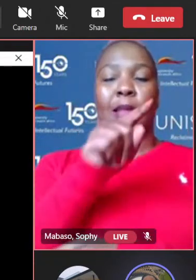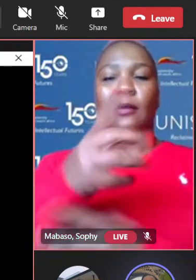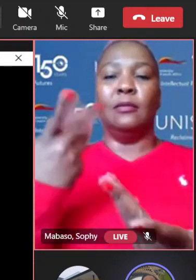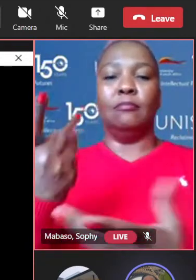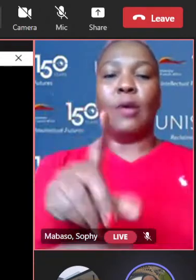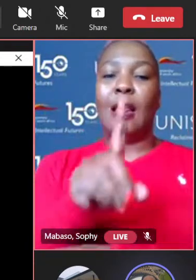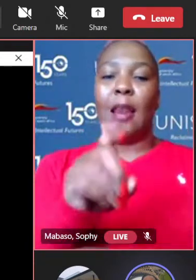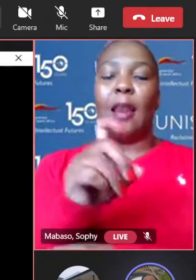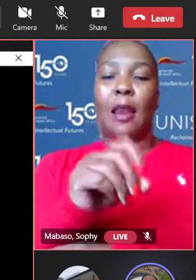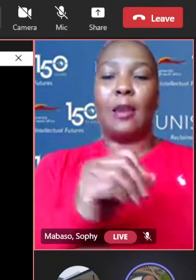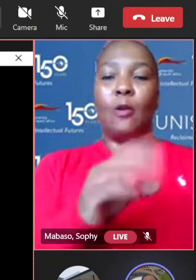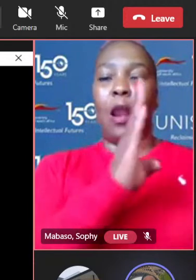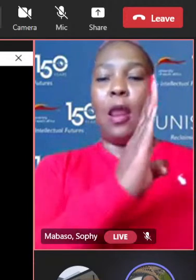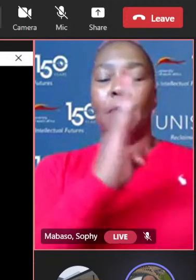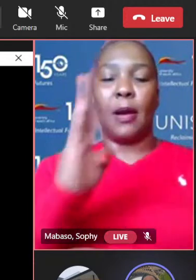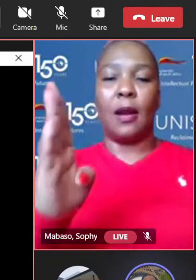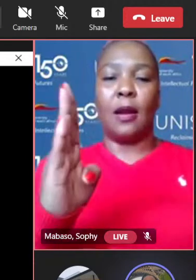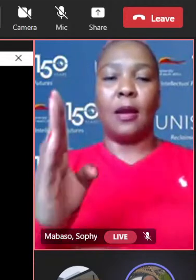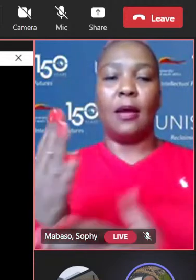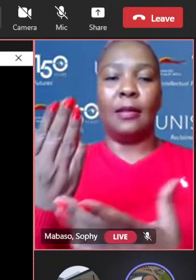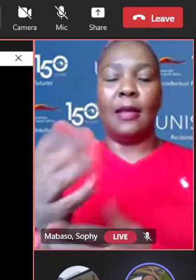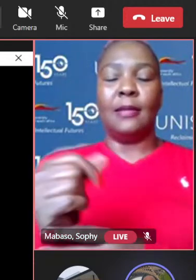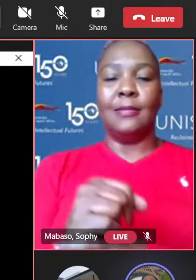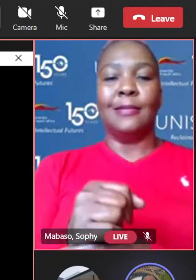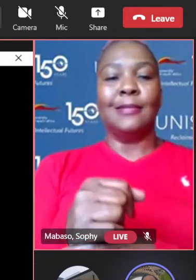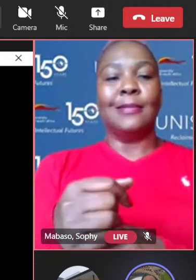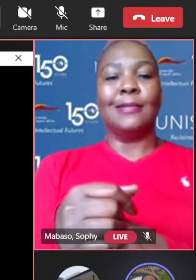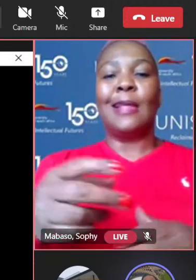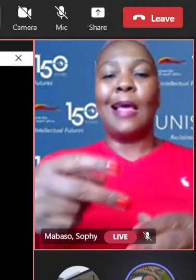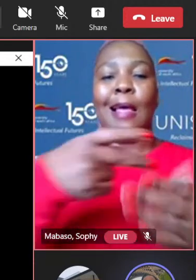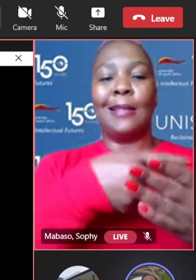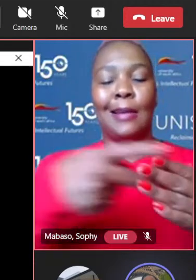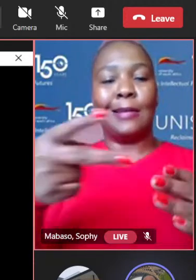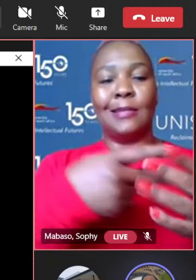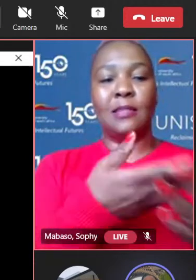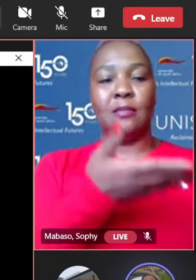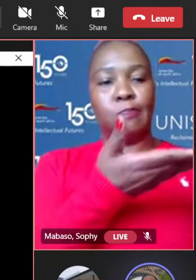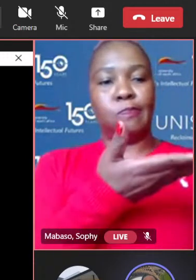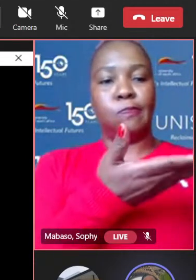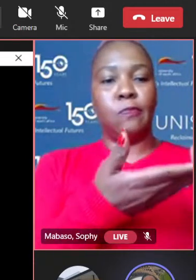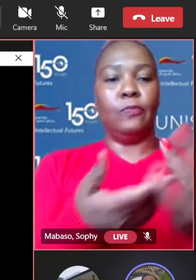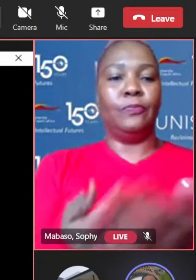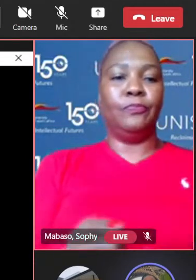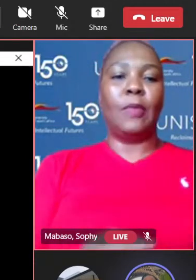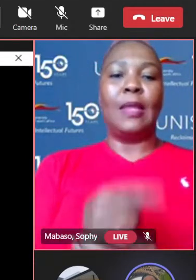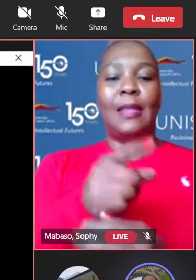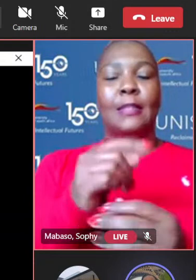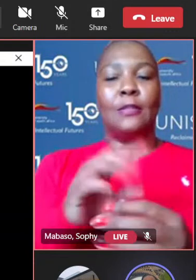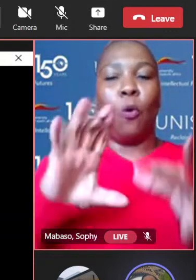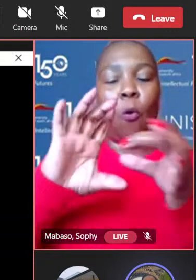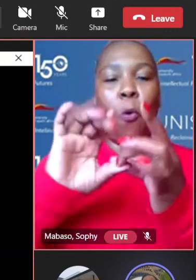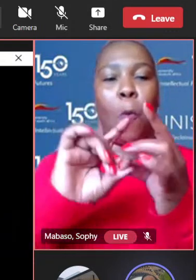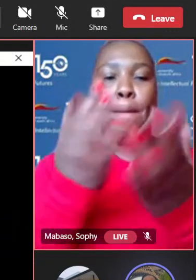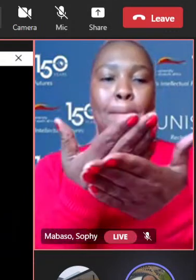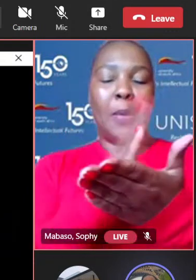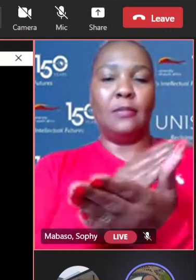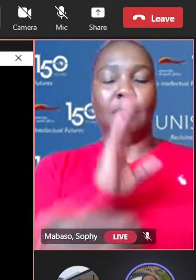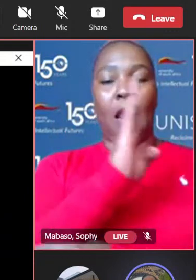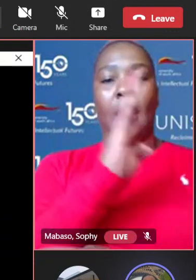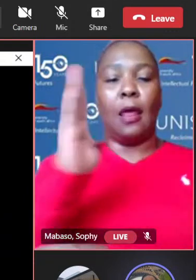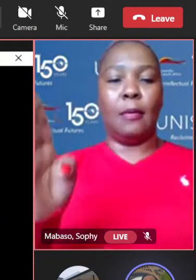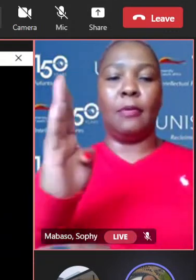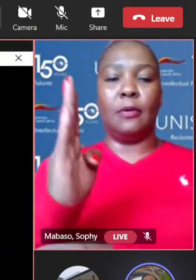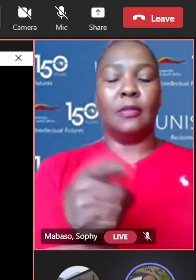on library. And that is the address, as you can see there. And then this is the home page for the library. That's where